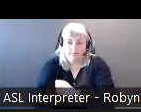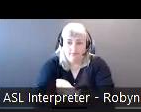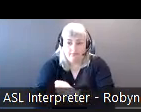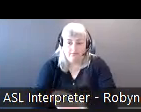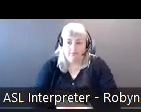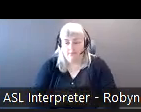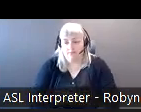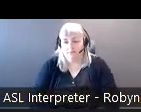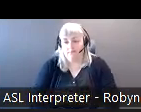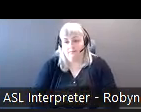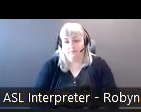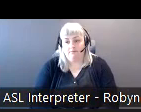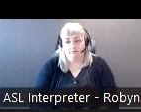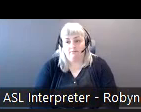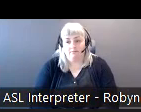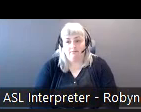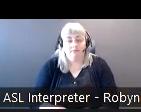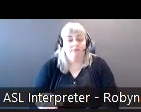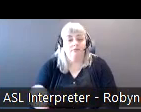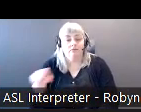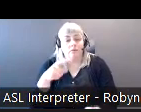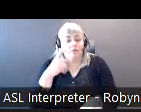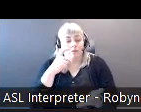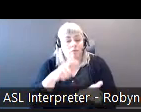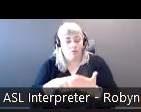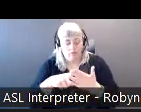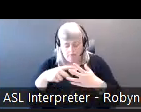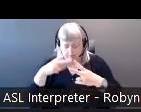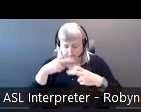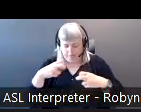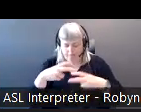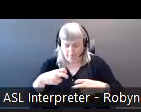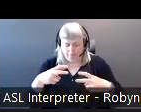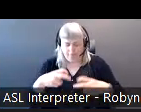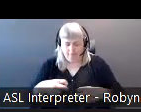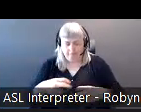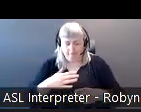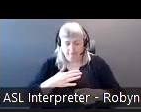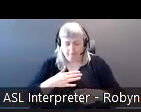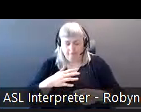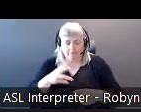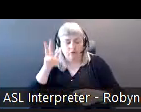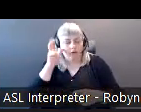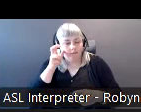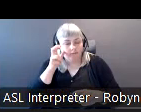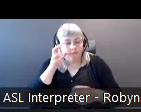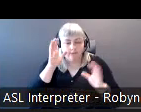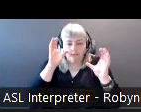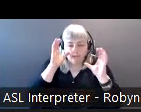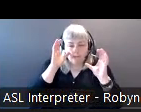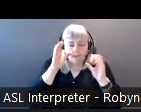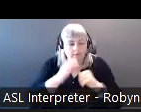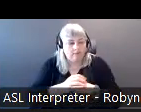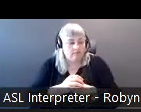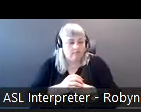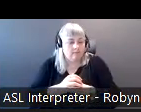Just notice what it's like to be hearing my voice, talking about all of